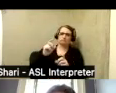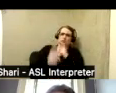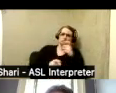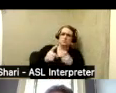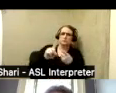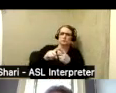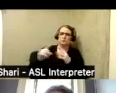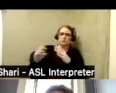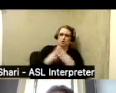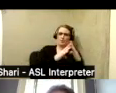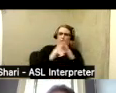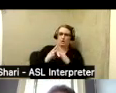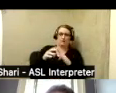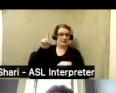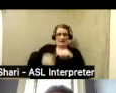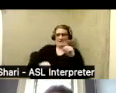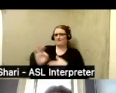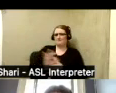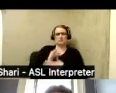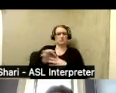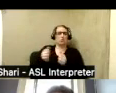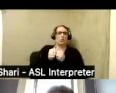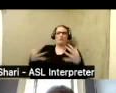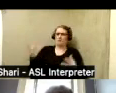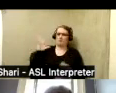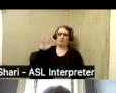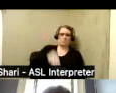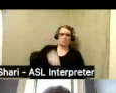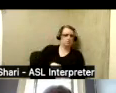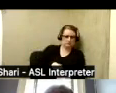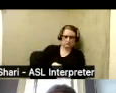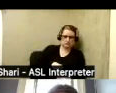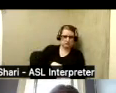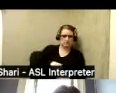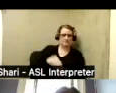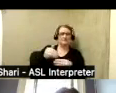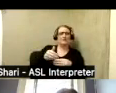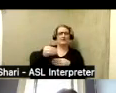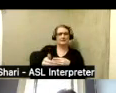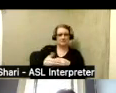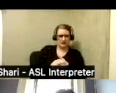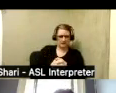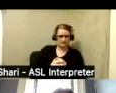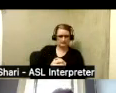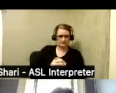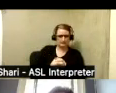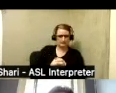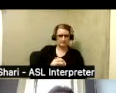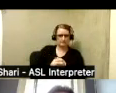couldn't function without their active participation. Next slide, please.